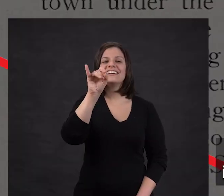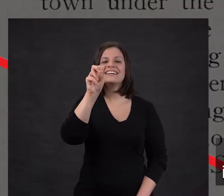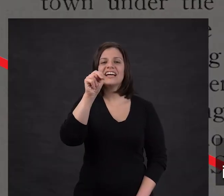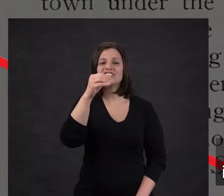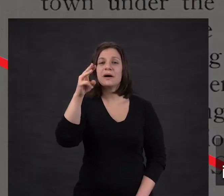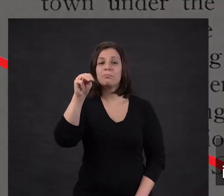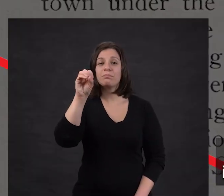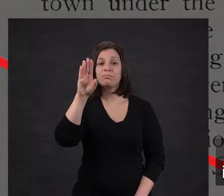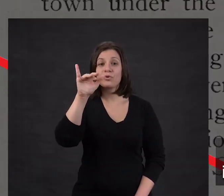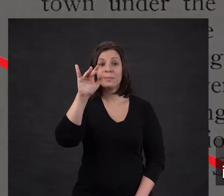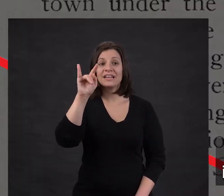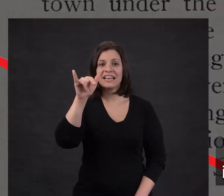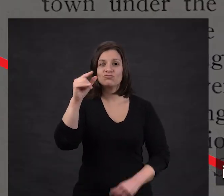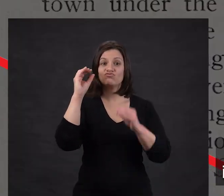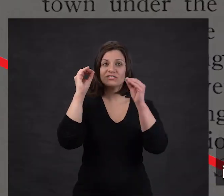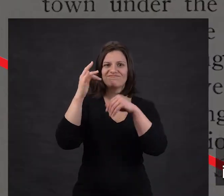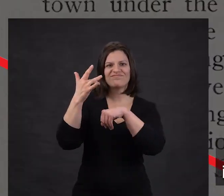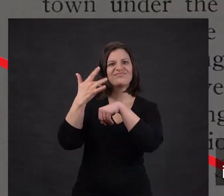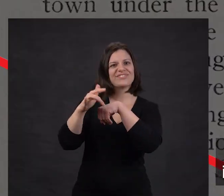was available.